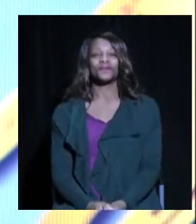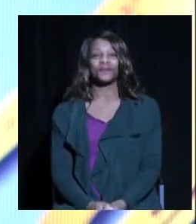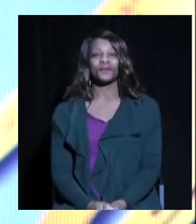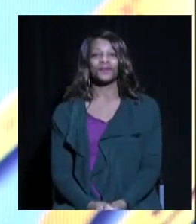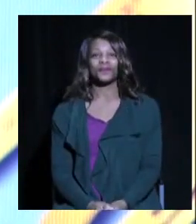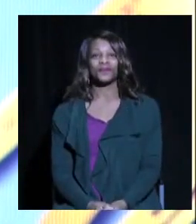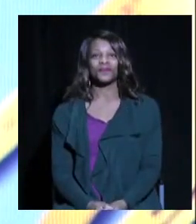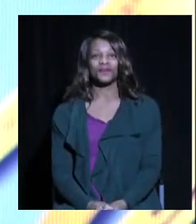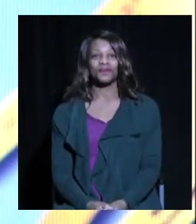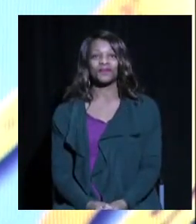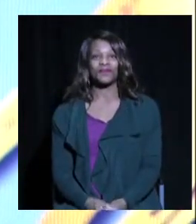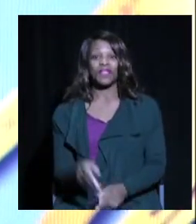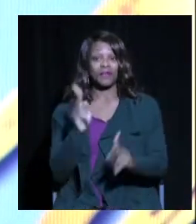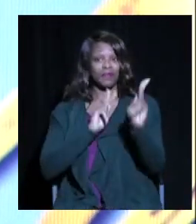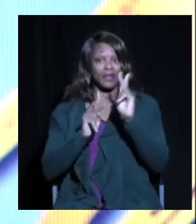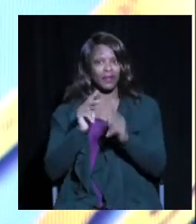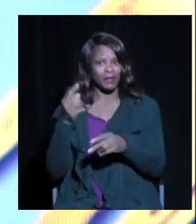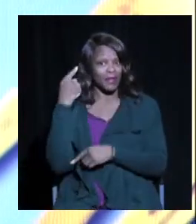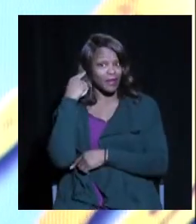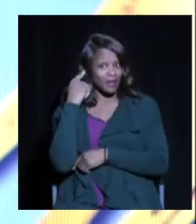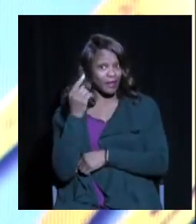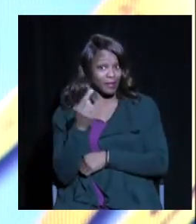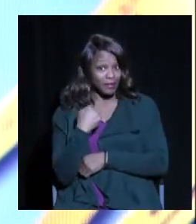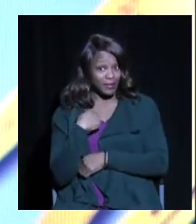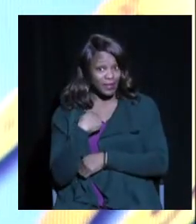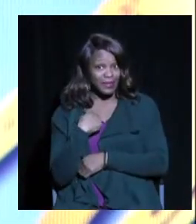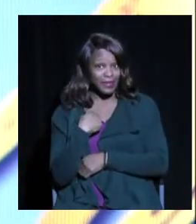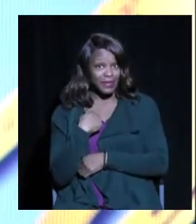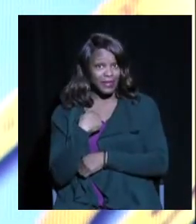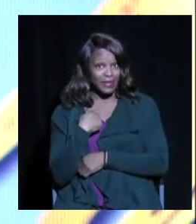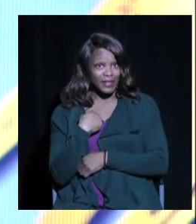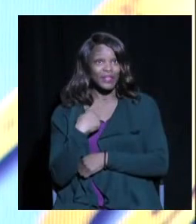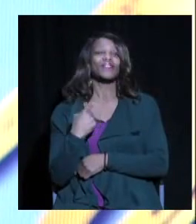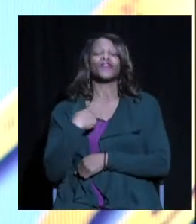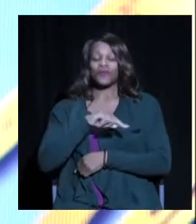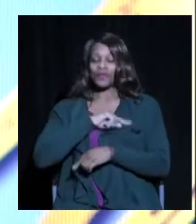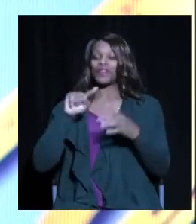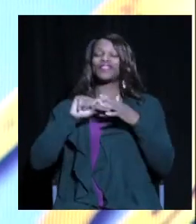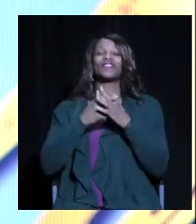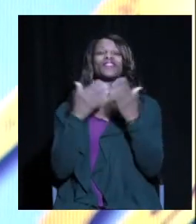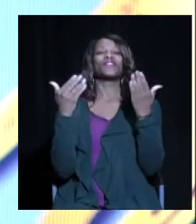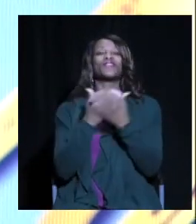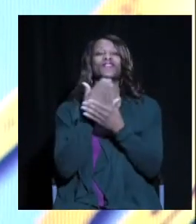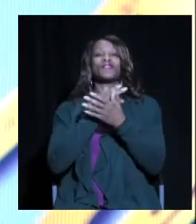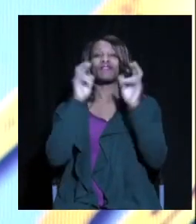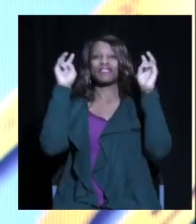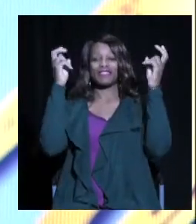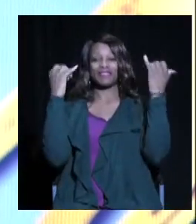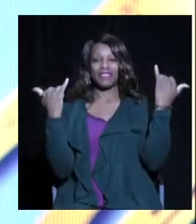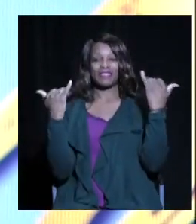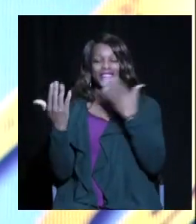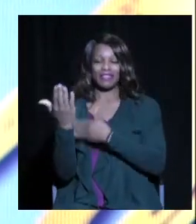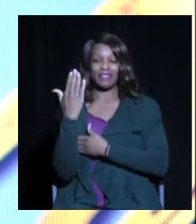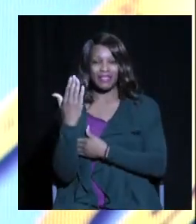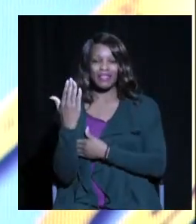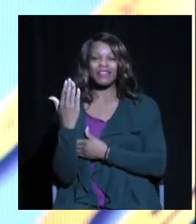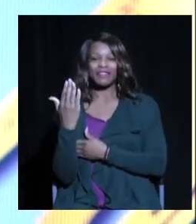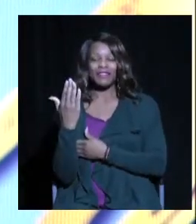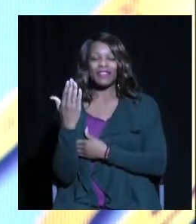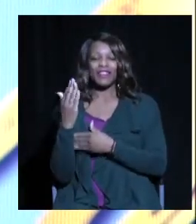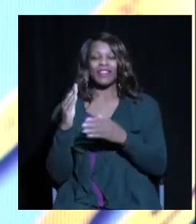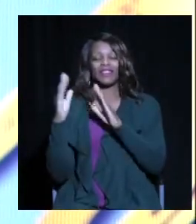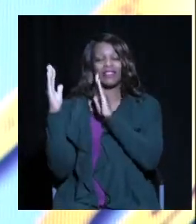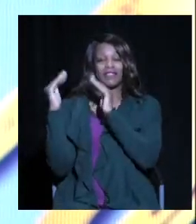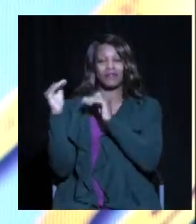Did they hear anything I said? Okay. We are starting a new series today called Unexpected